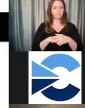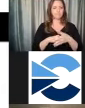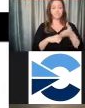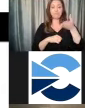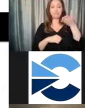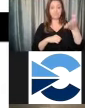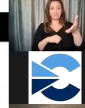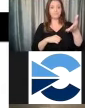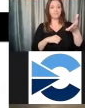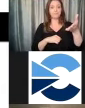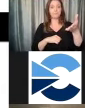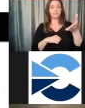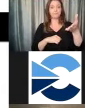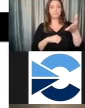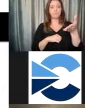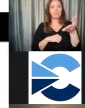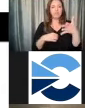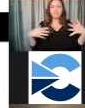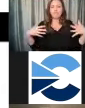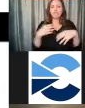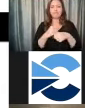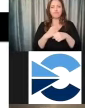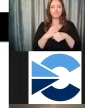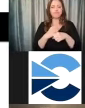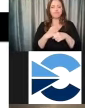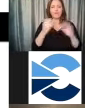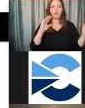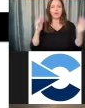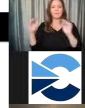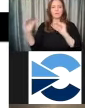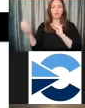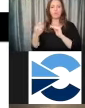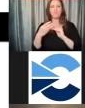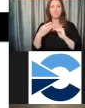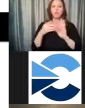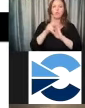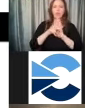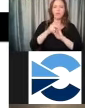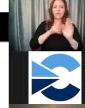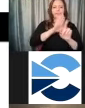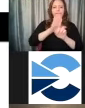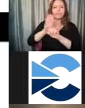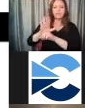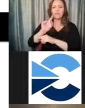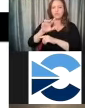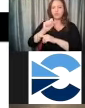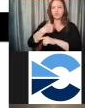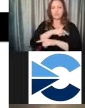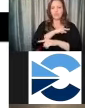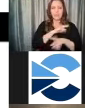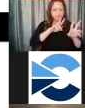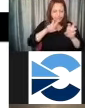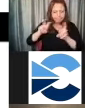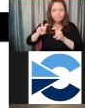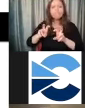Here is just kind of a very brief overview of comparing some of the properties of the tools that we examined. And